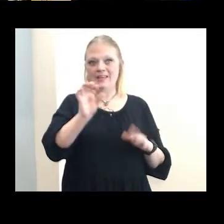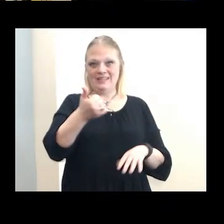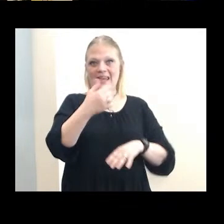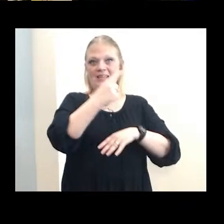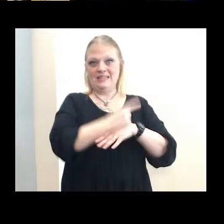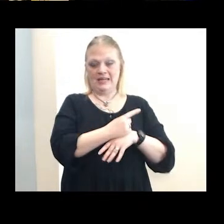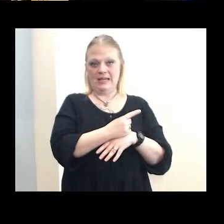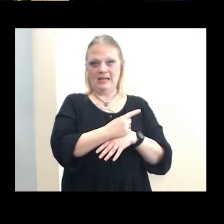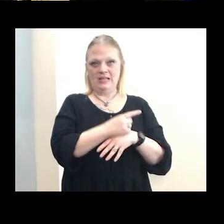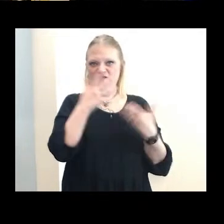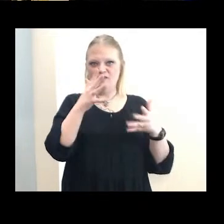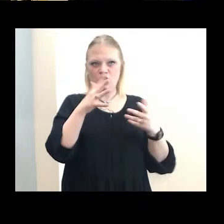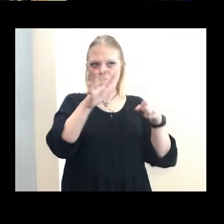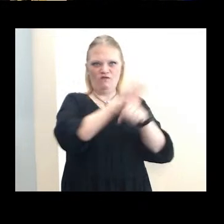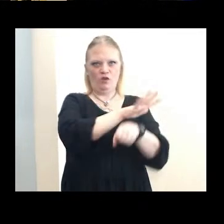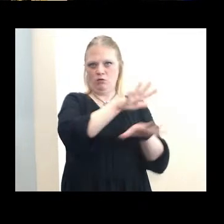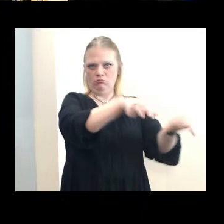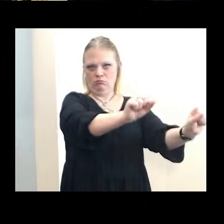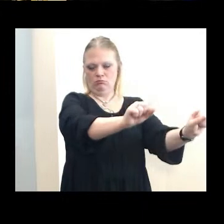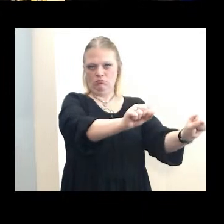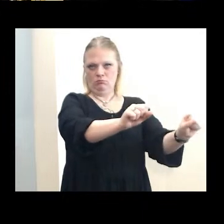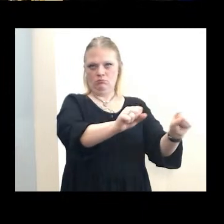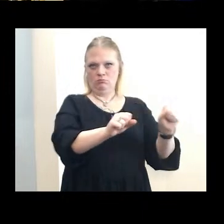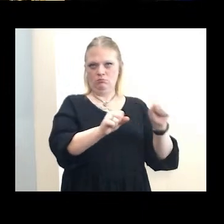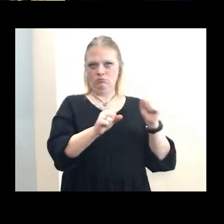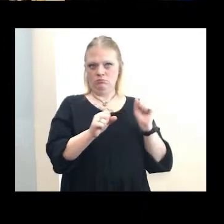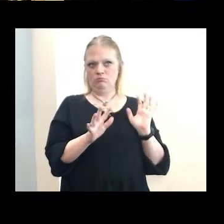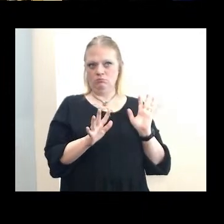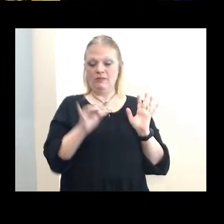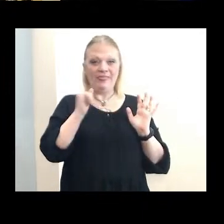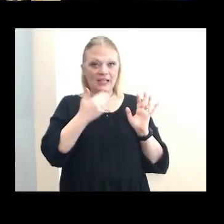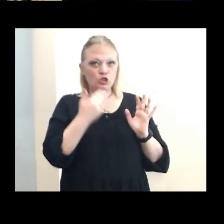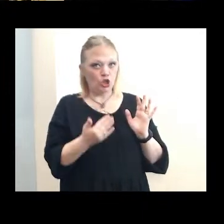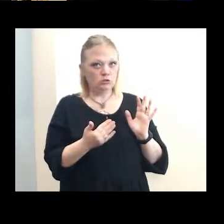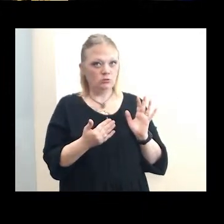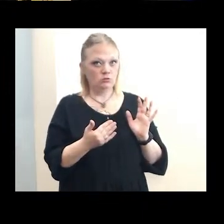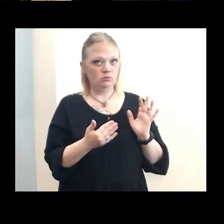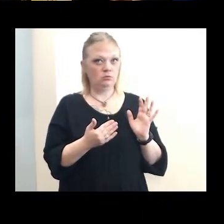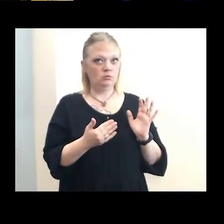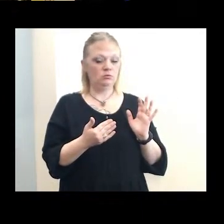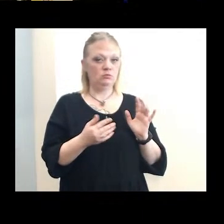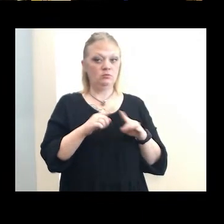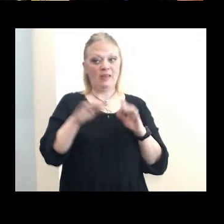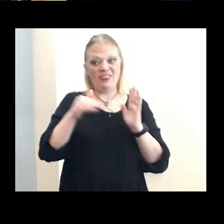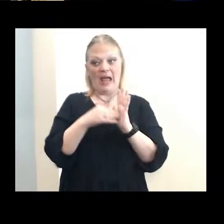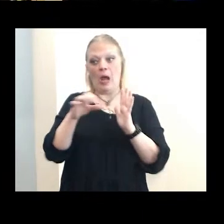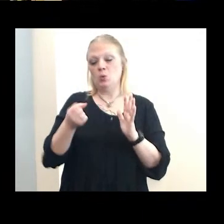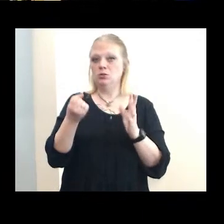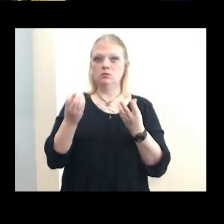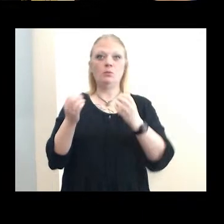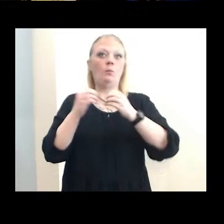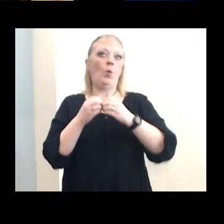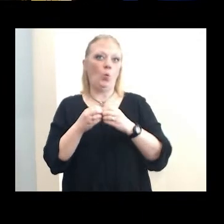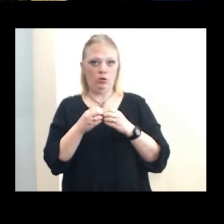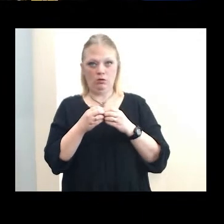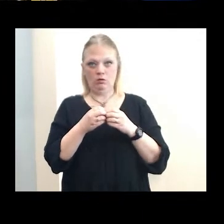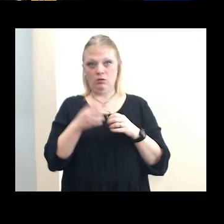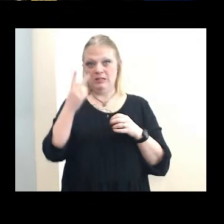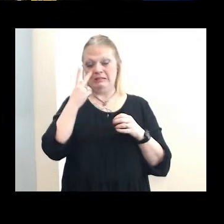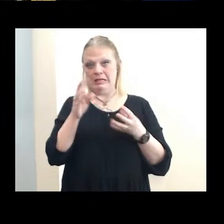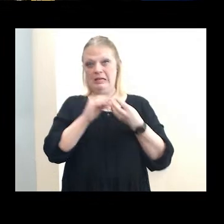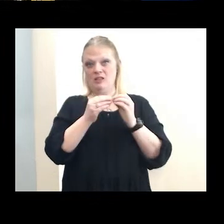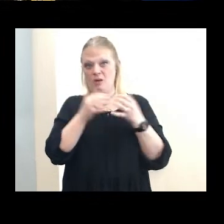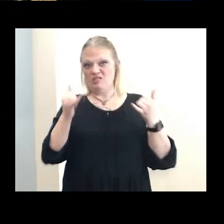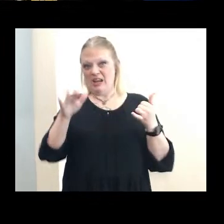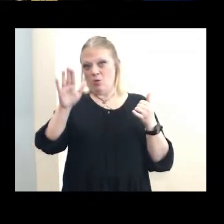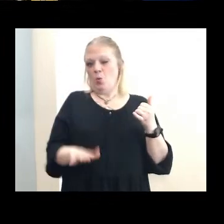days of full slots of appointments. So that's good. But there's thousands of more. And seeing these numbers and the